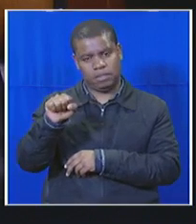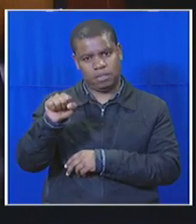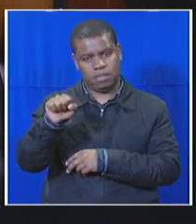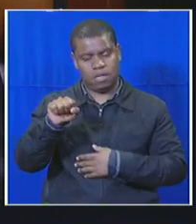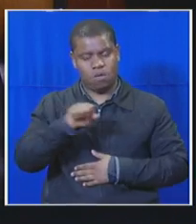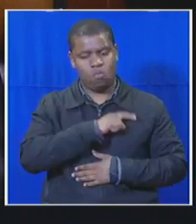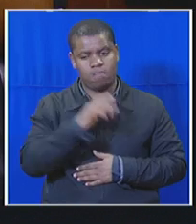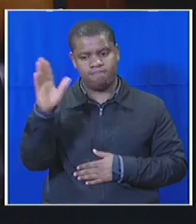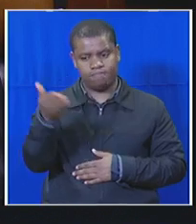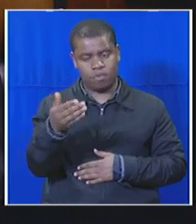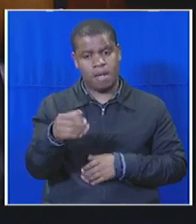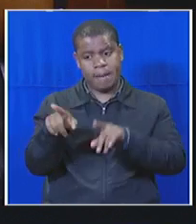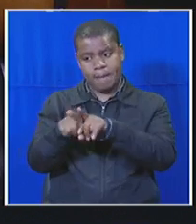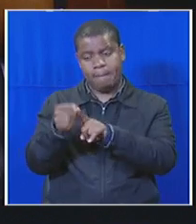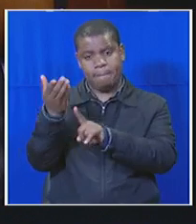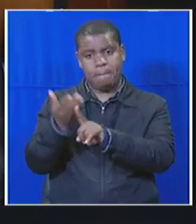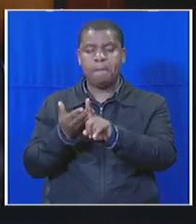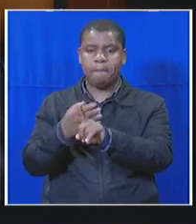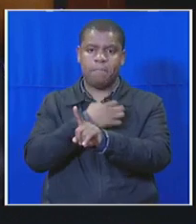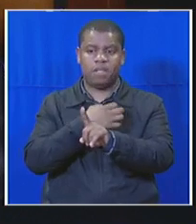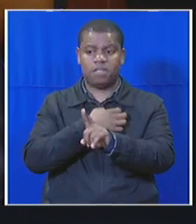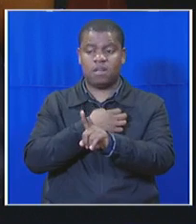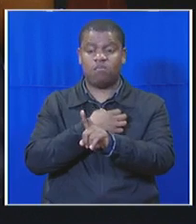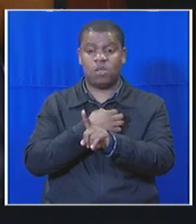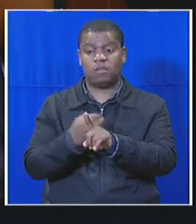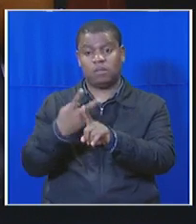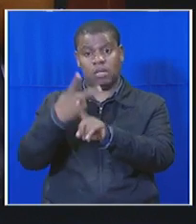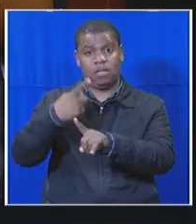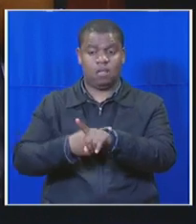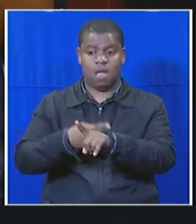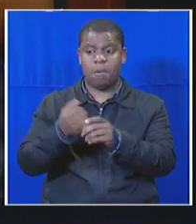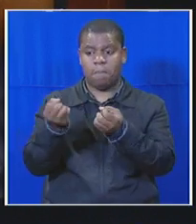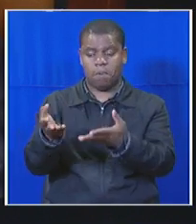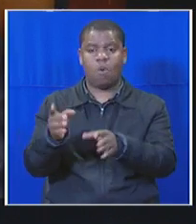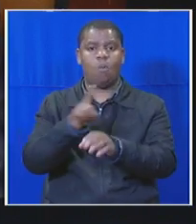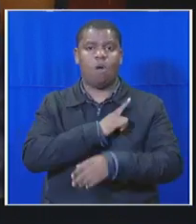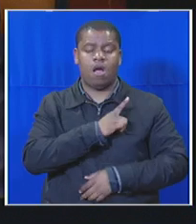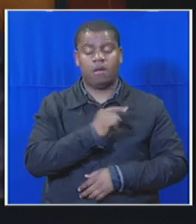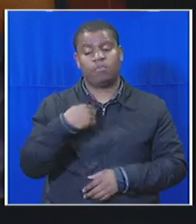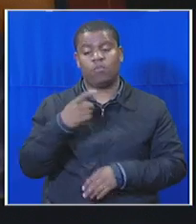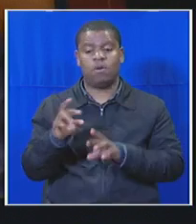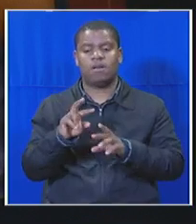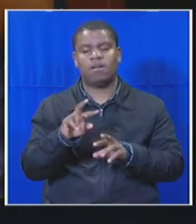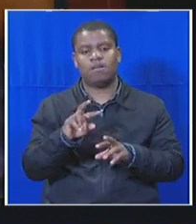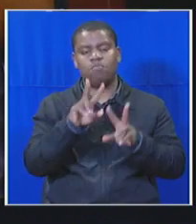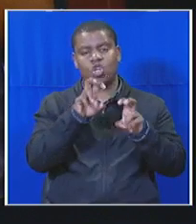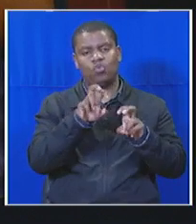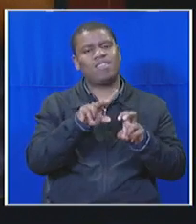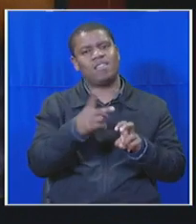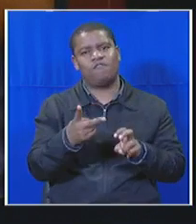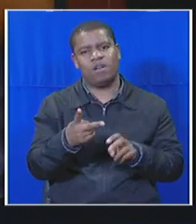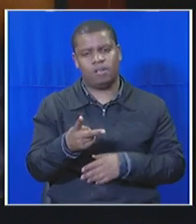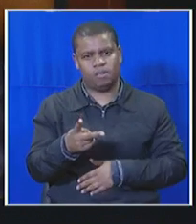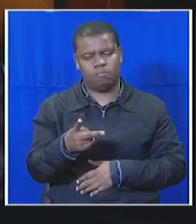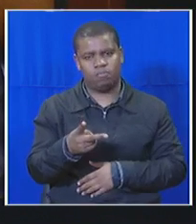different opportunities. We have often stated that, Honourable Members, that if there are additional opportunities